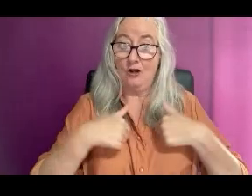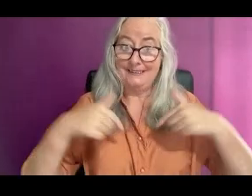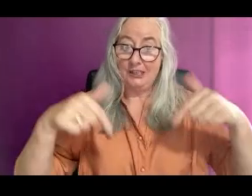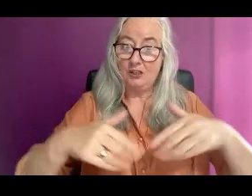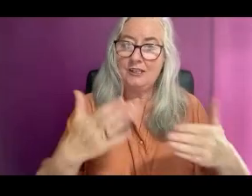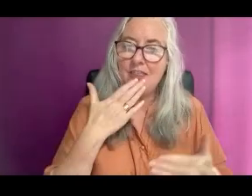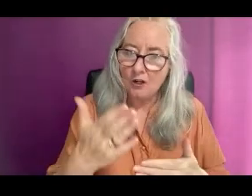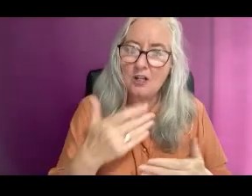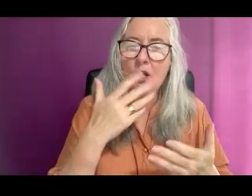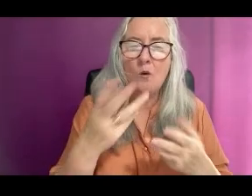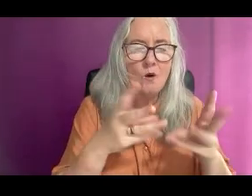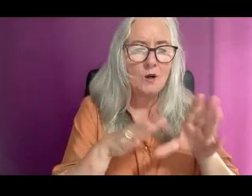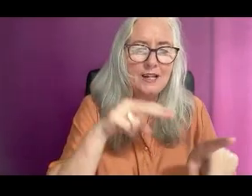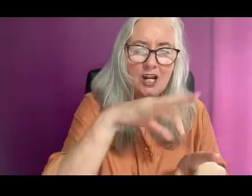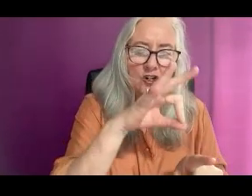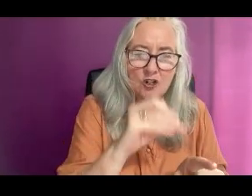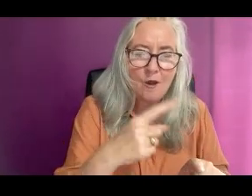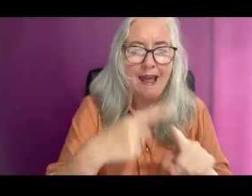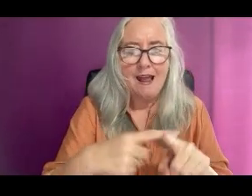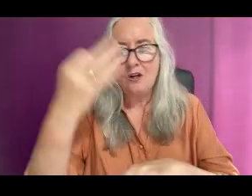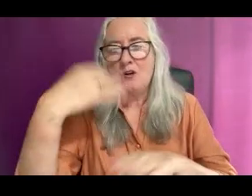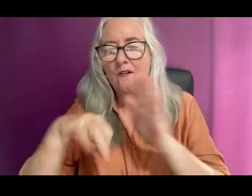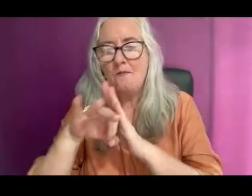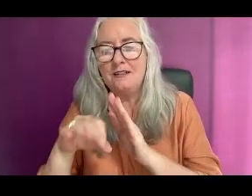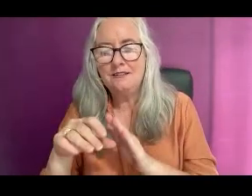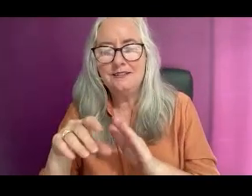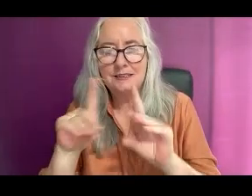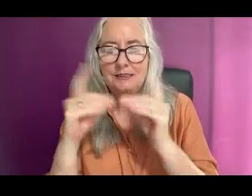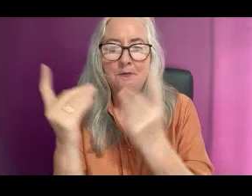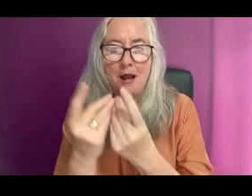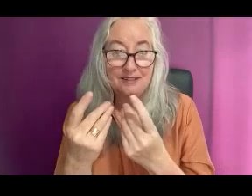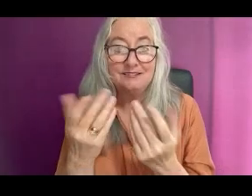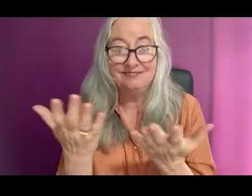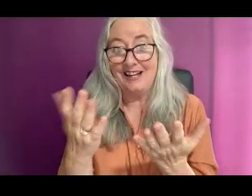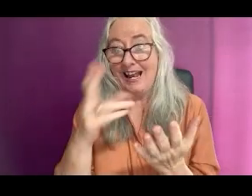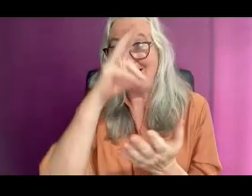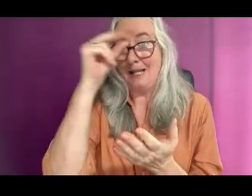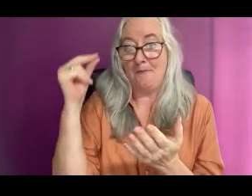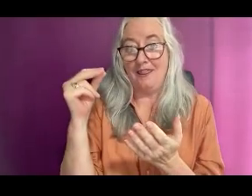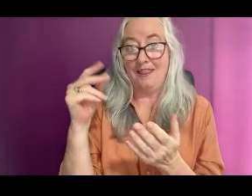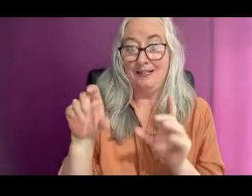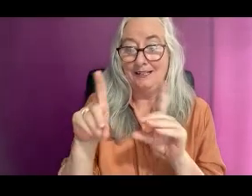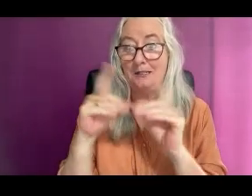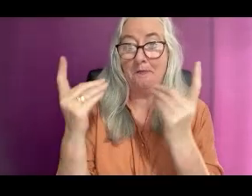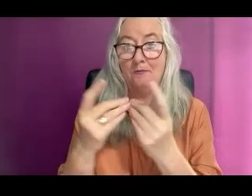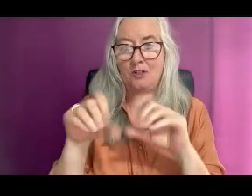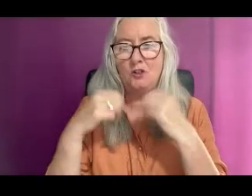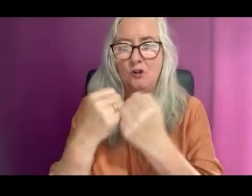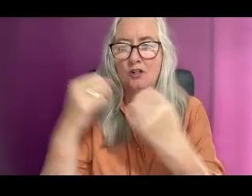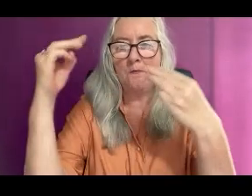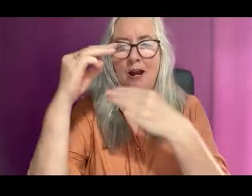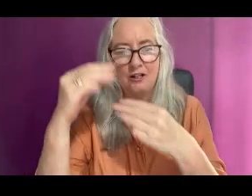different NGOs and government departments, such as the Department of Social Protection. So we are really glad for this partnership as